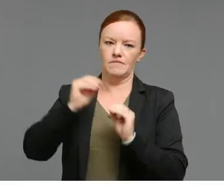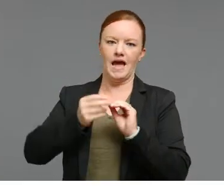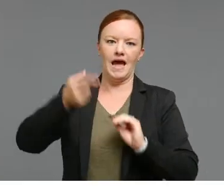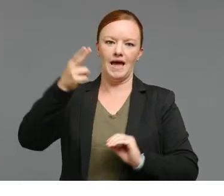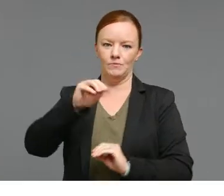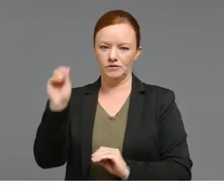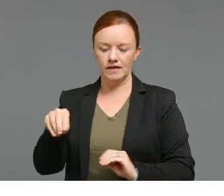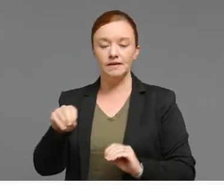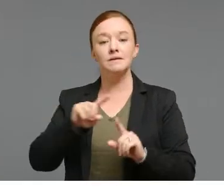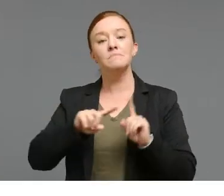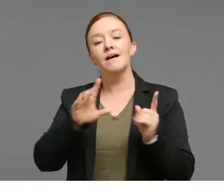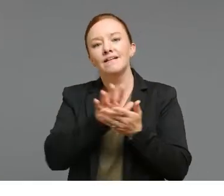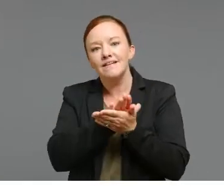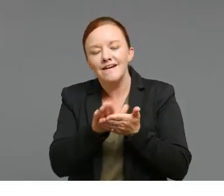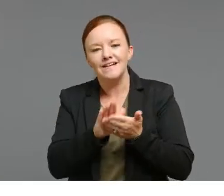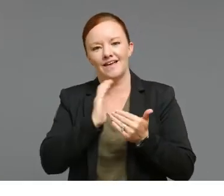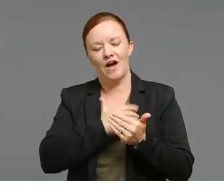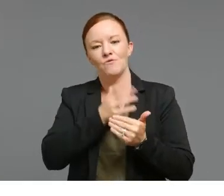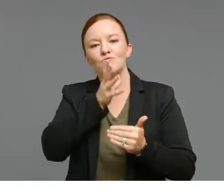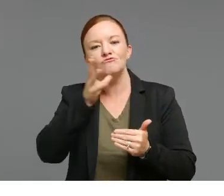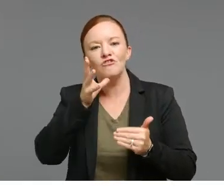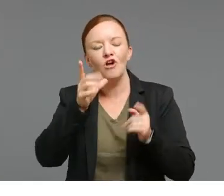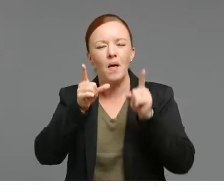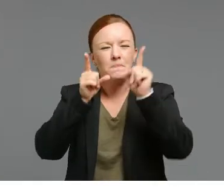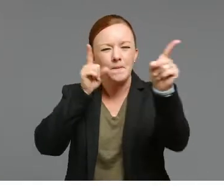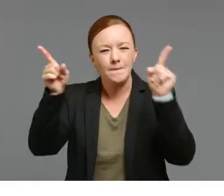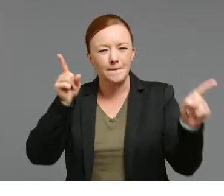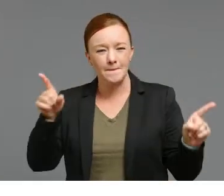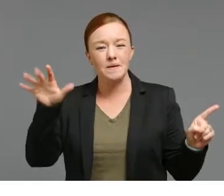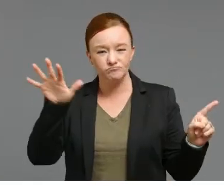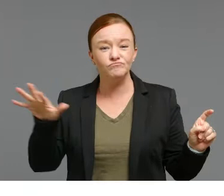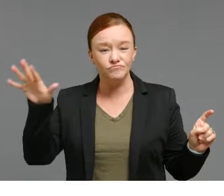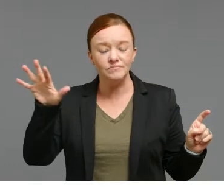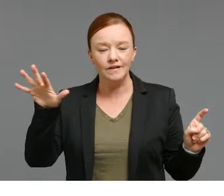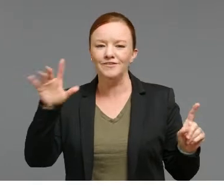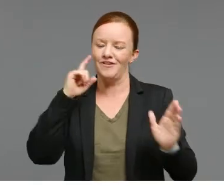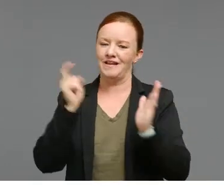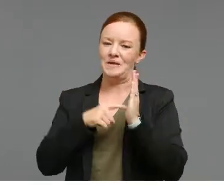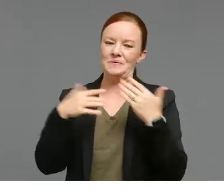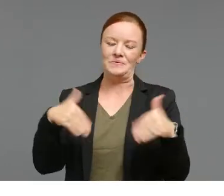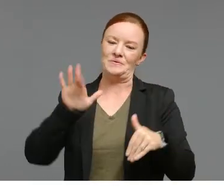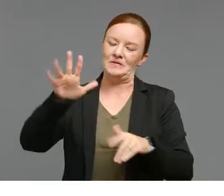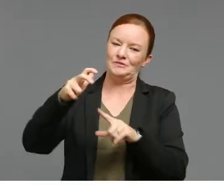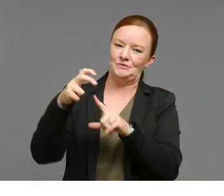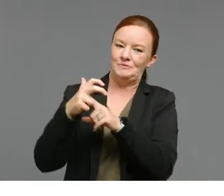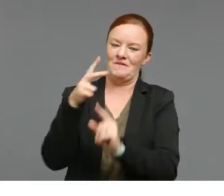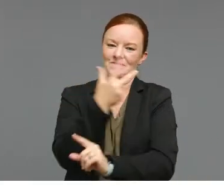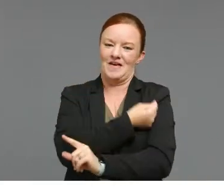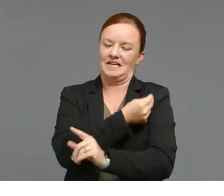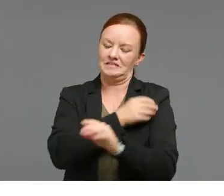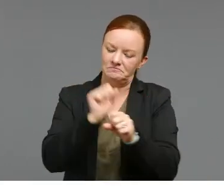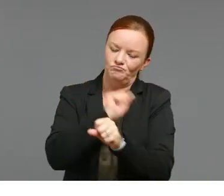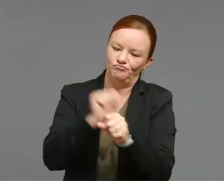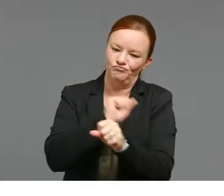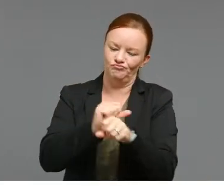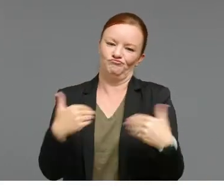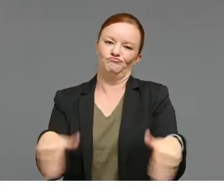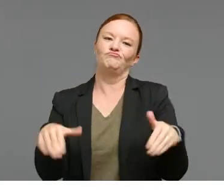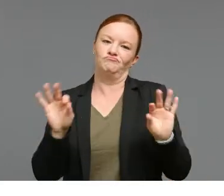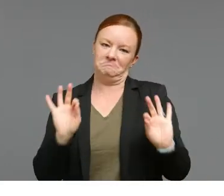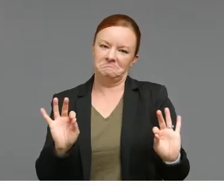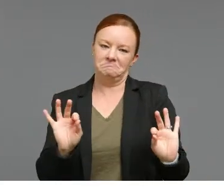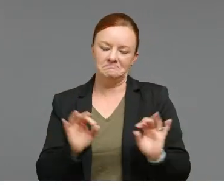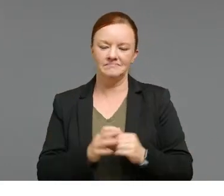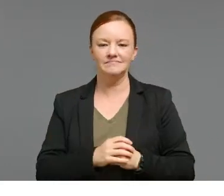health departments in our rural counties were recognized for their fantastic vaccination efforts.